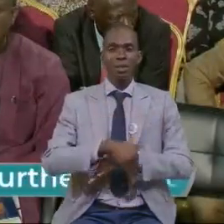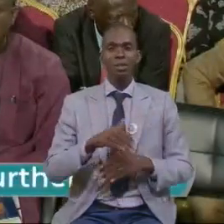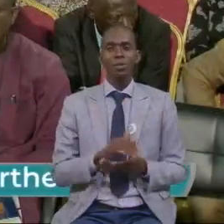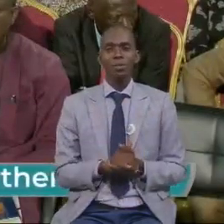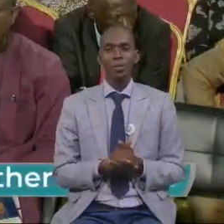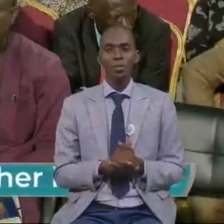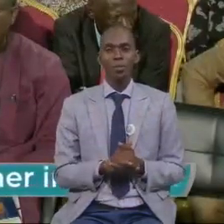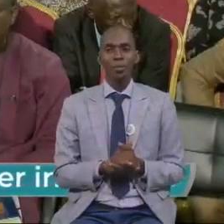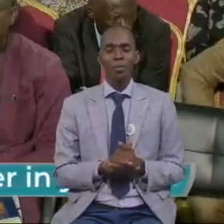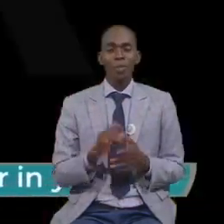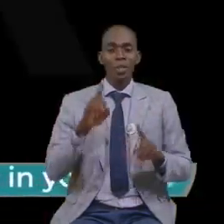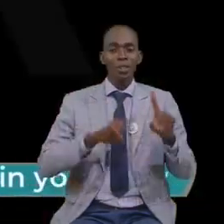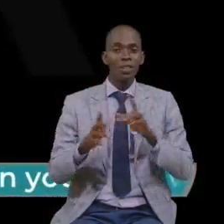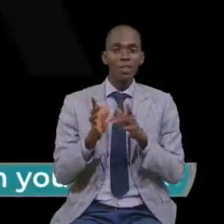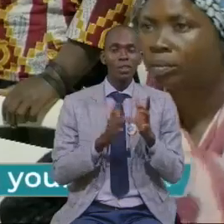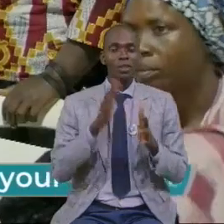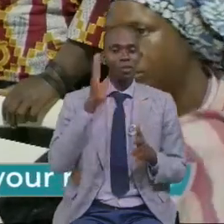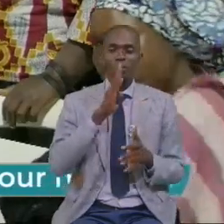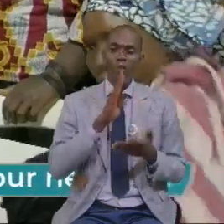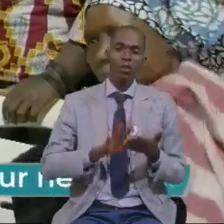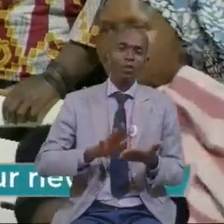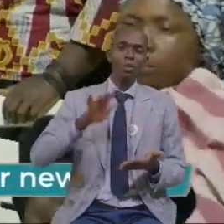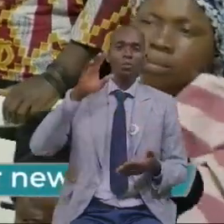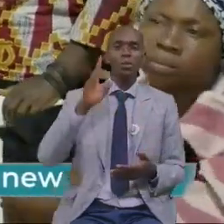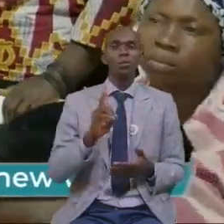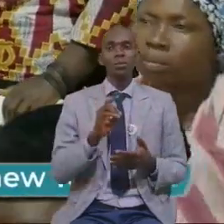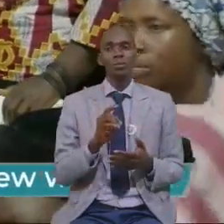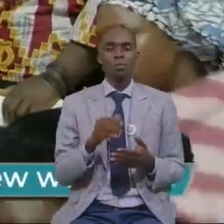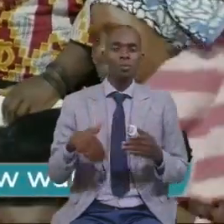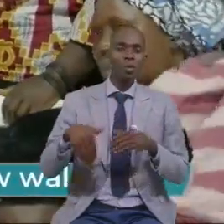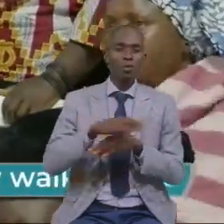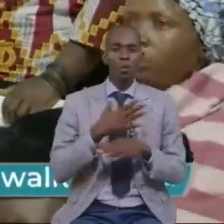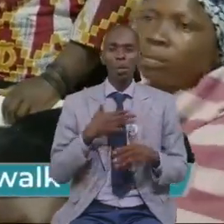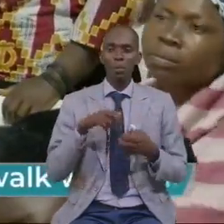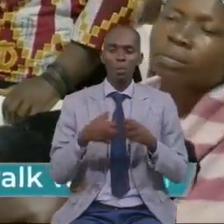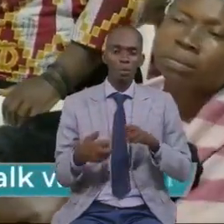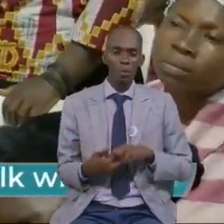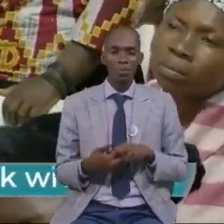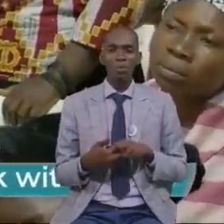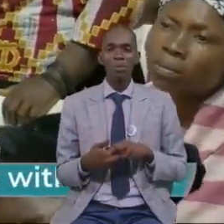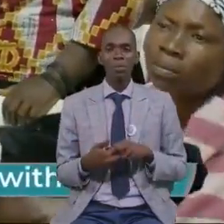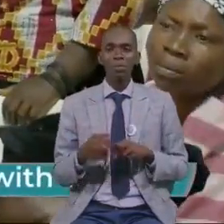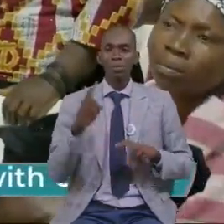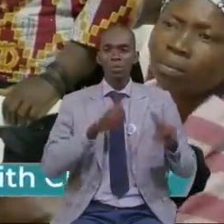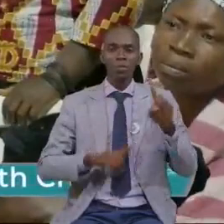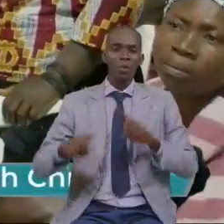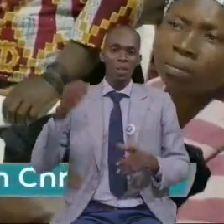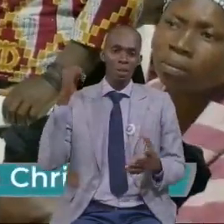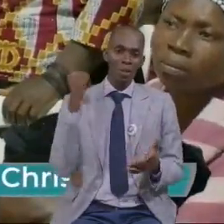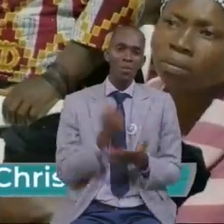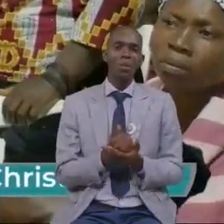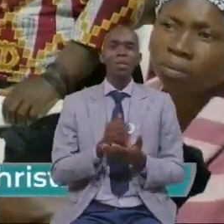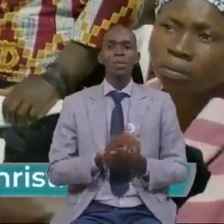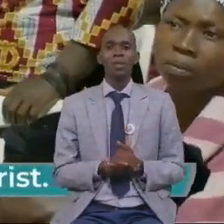Jesus will be glorified over my problem. Say amen to that which you are expecting